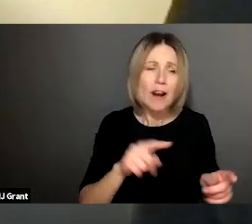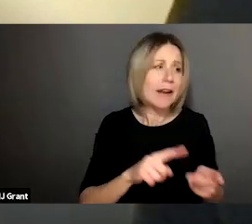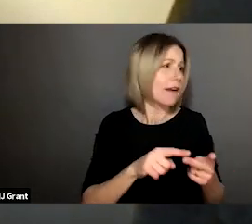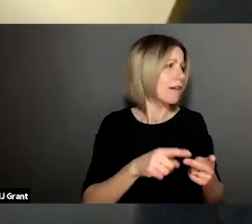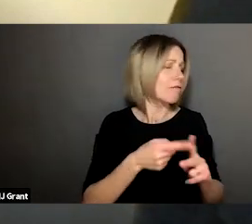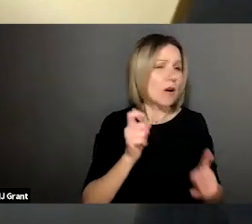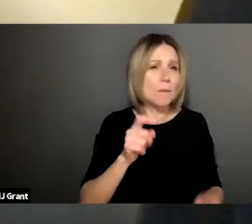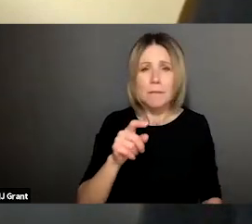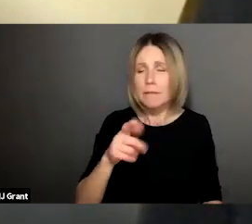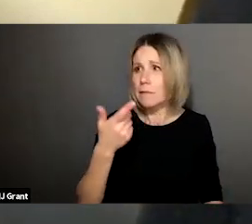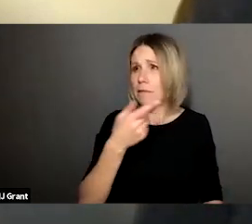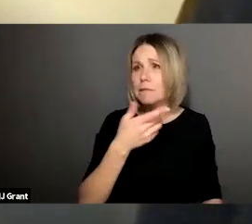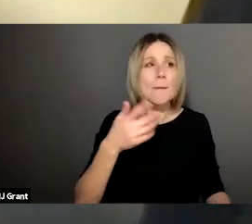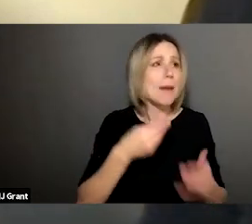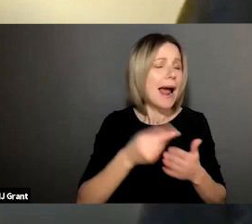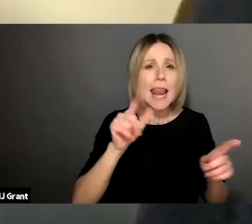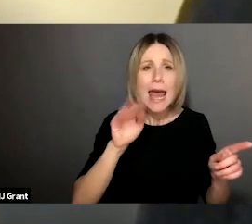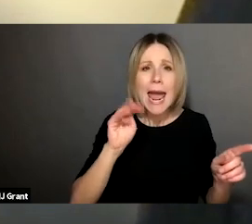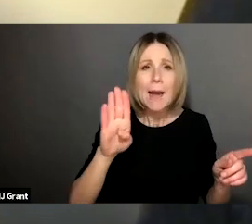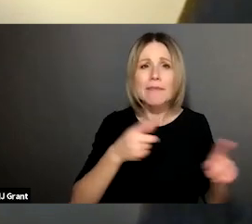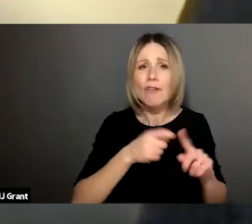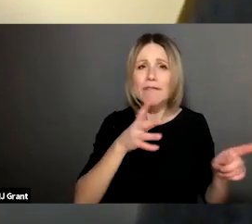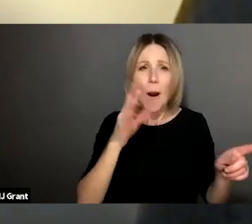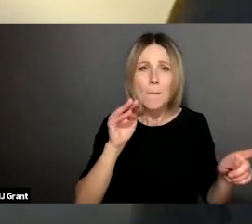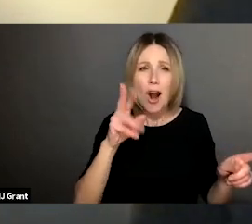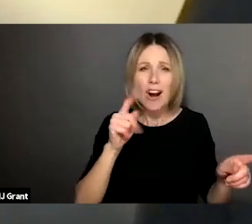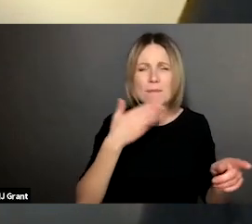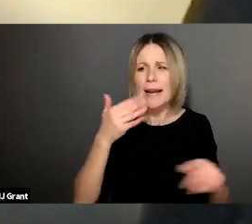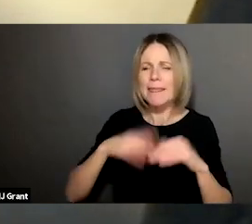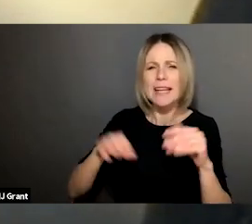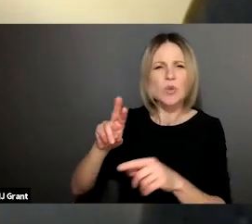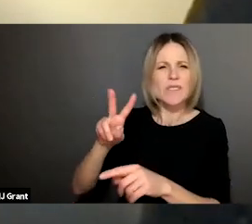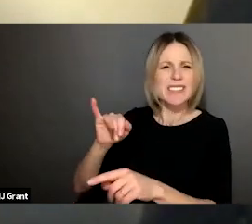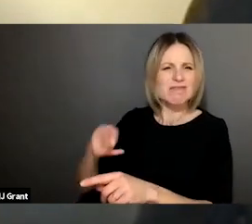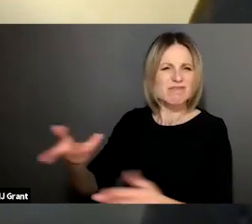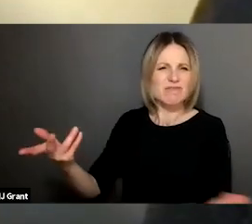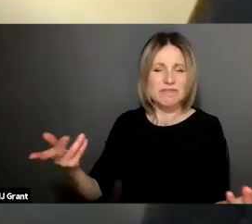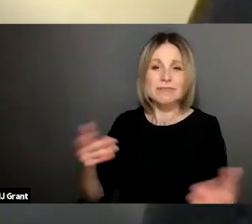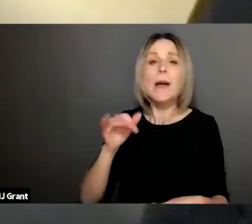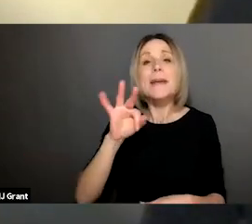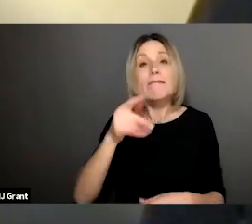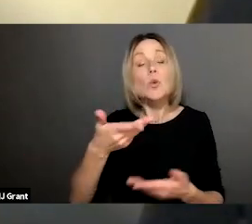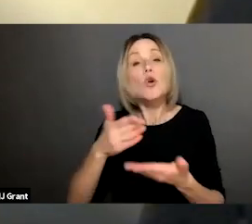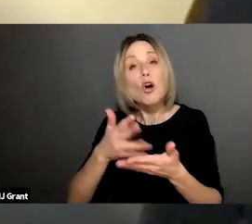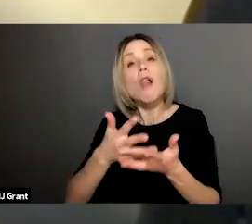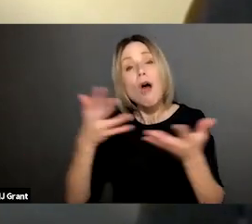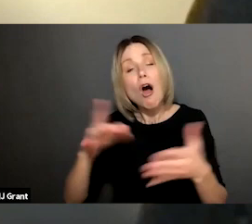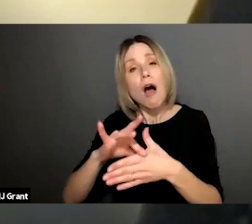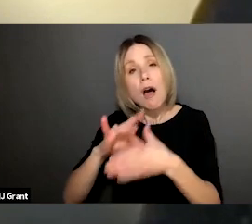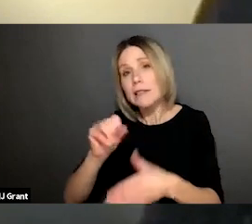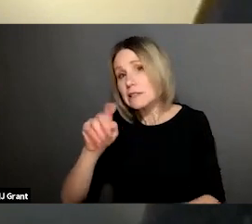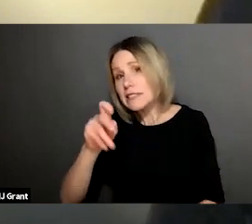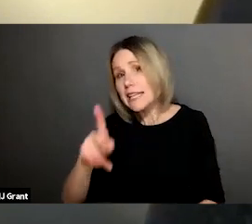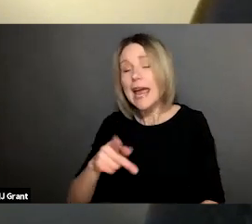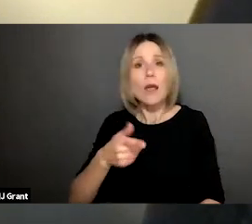way of, I mean, look, if you cook a lot of steaks and you don't want to screw them up, sous vide's your man. But